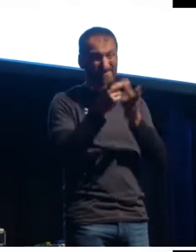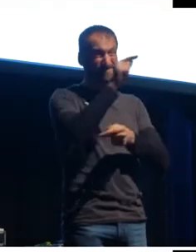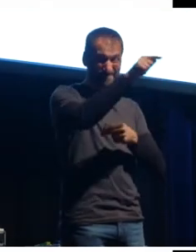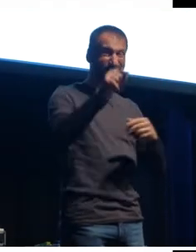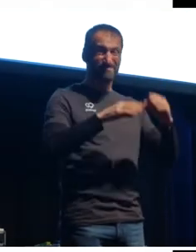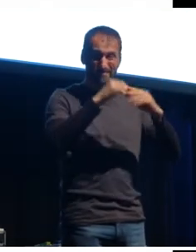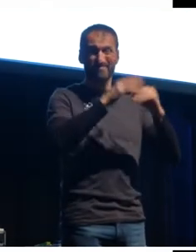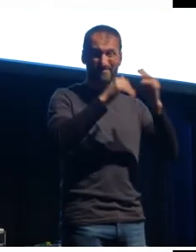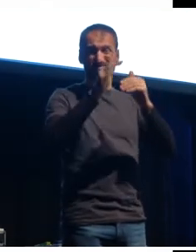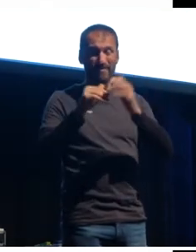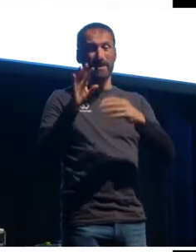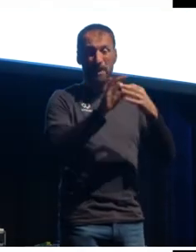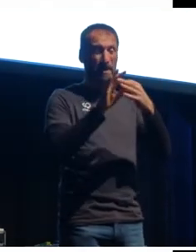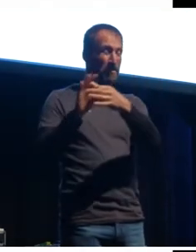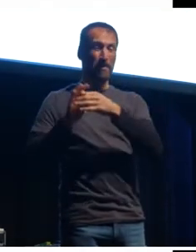So we knew